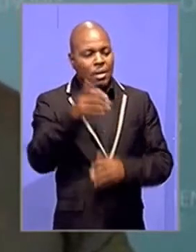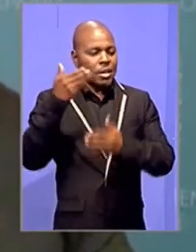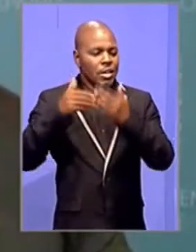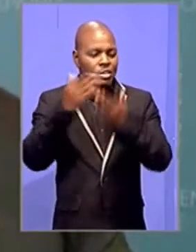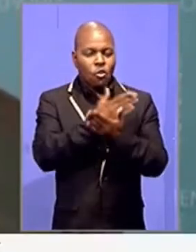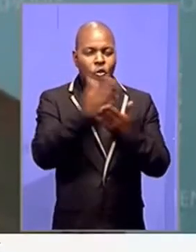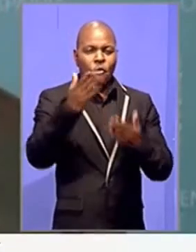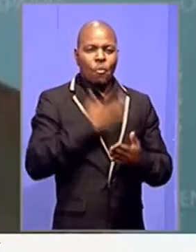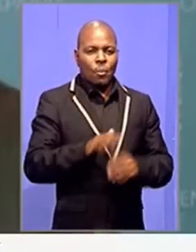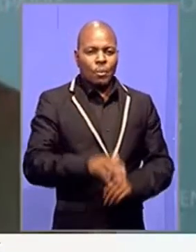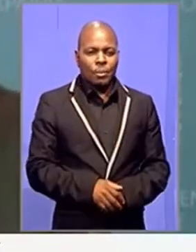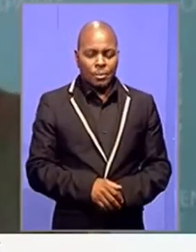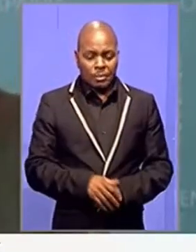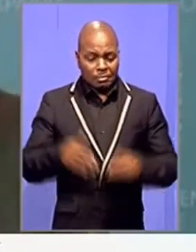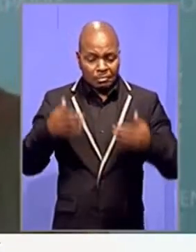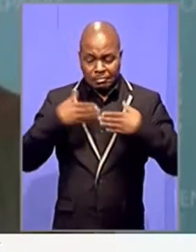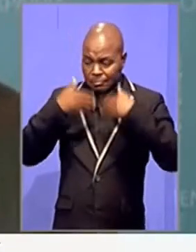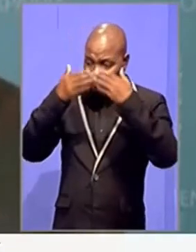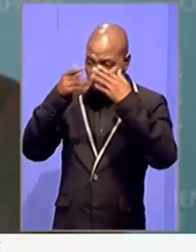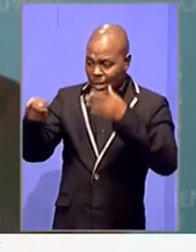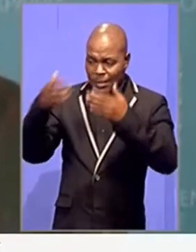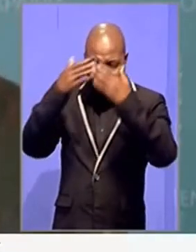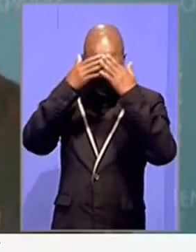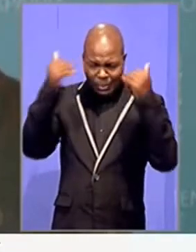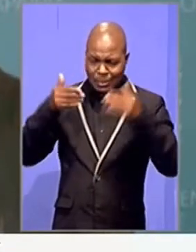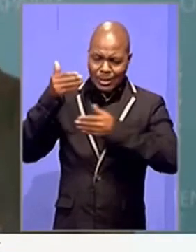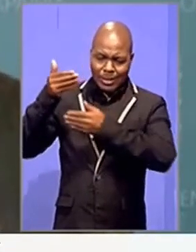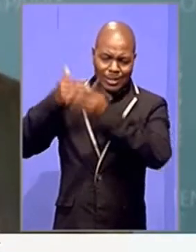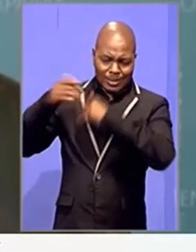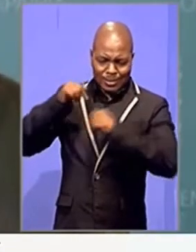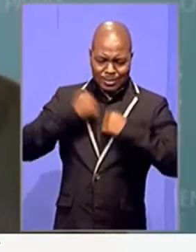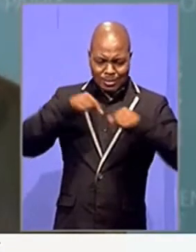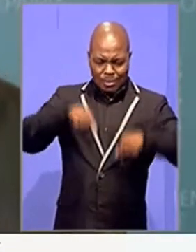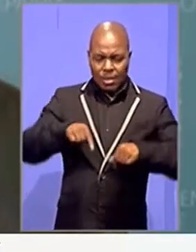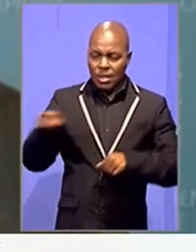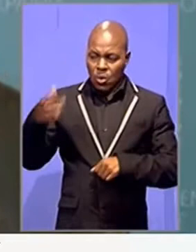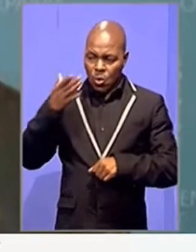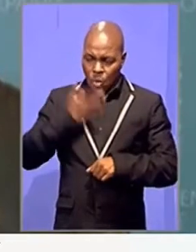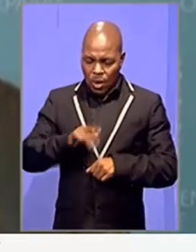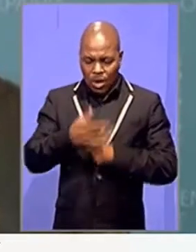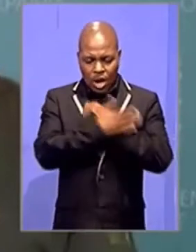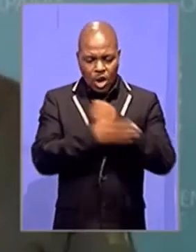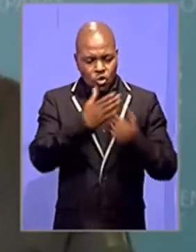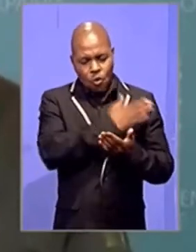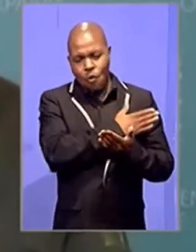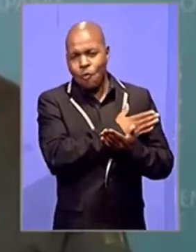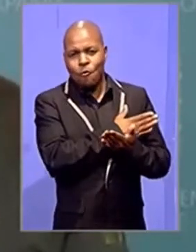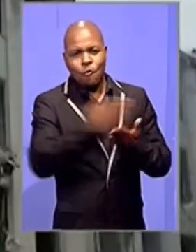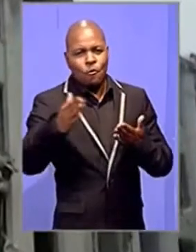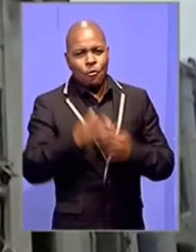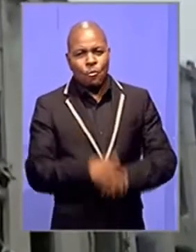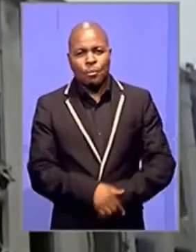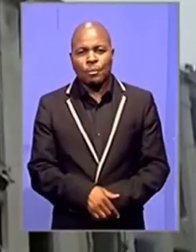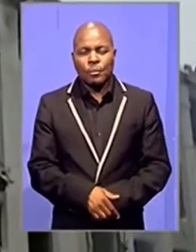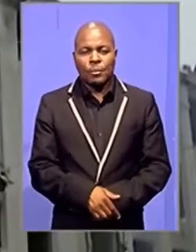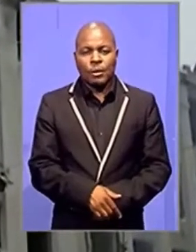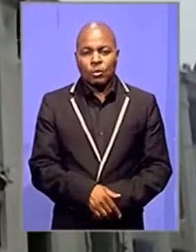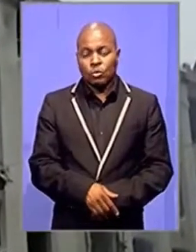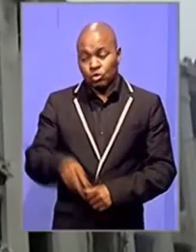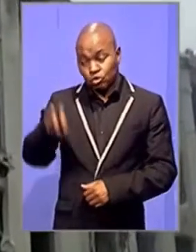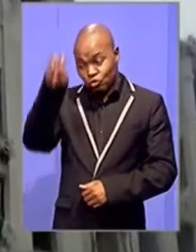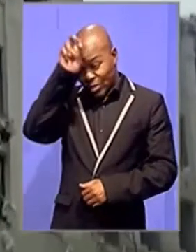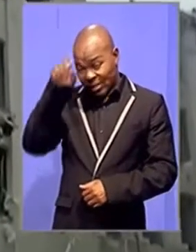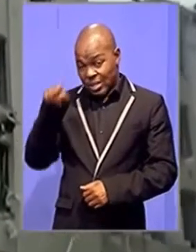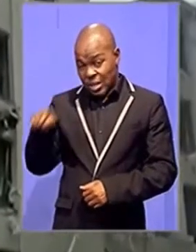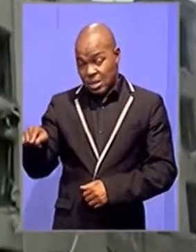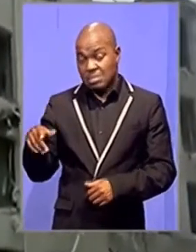capital. Ha ba tsebe letho ka nalane ya rona, ba batla ho hlakola naha ena ya habo rona. Erase our country. Russia e tobane